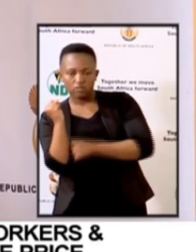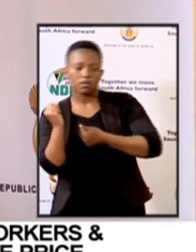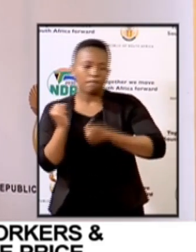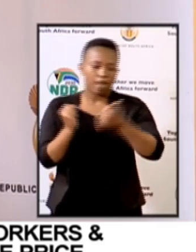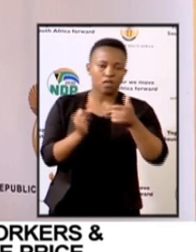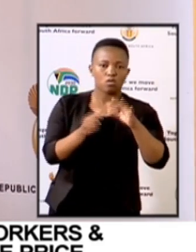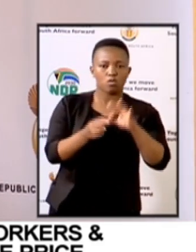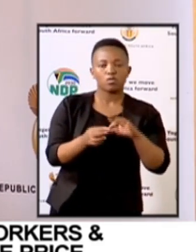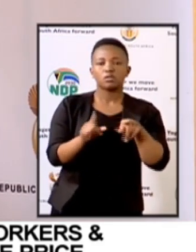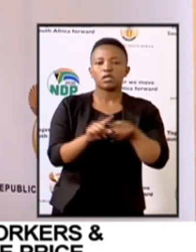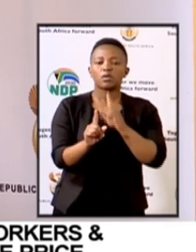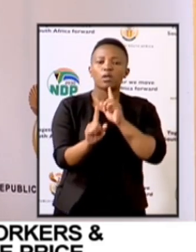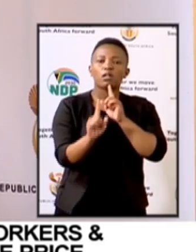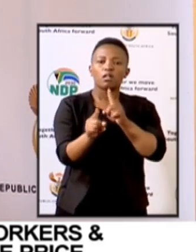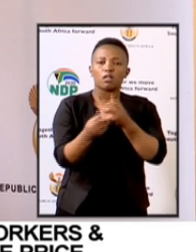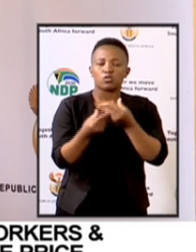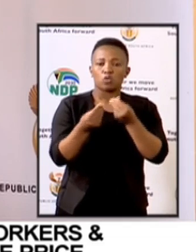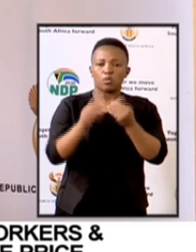instructions, documentation,